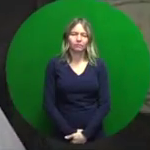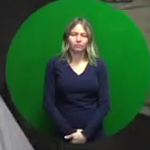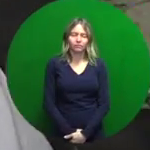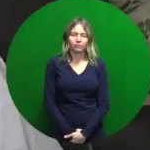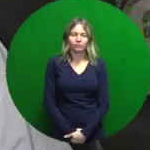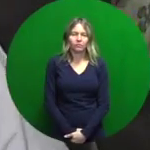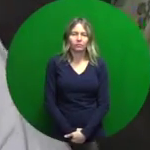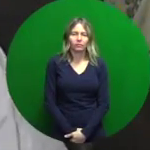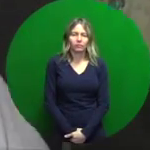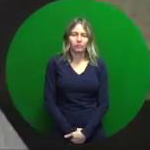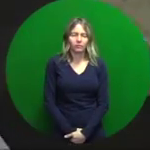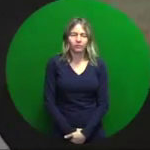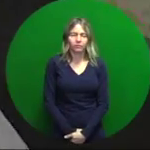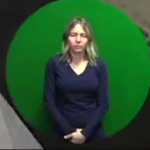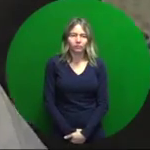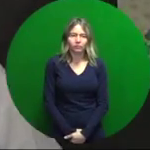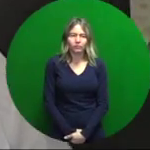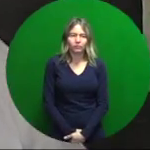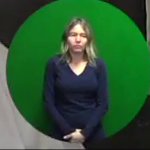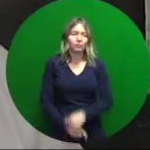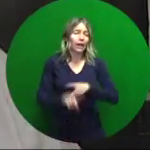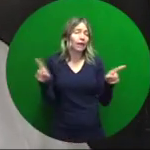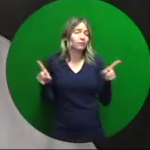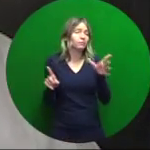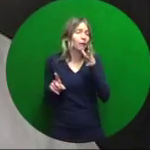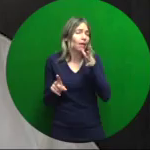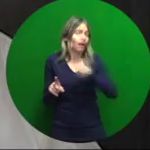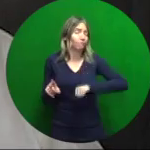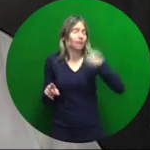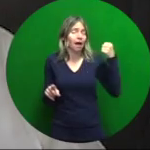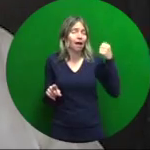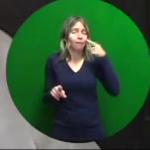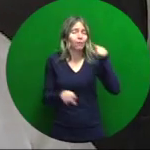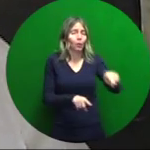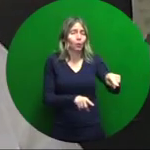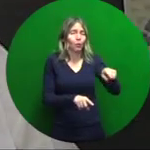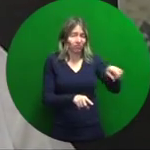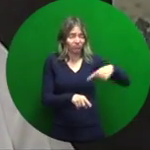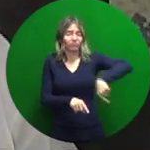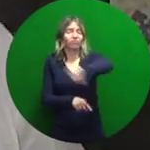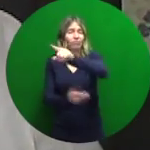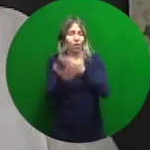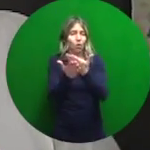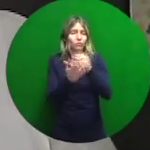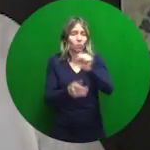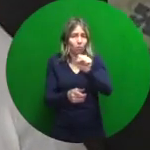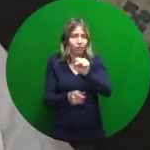them. And, but she's very proud of him, because he finished high school.